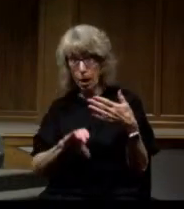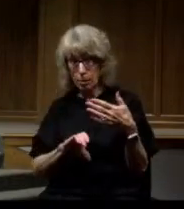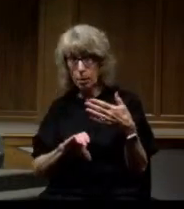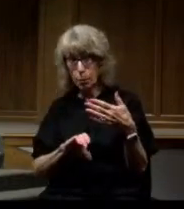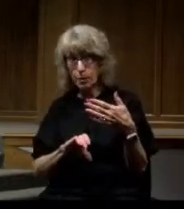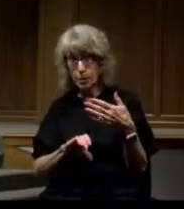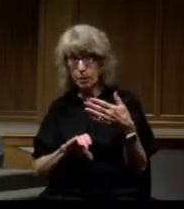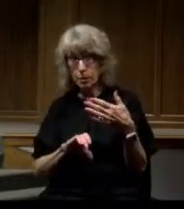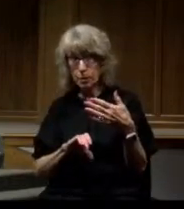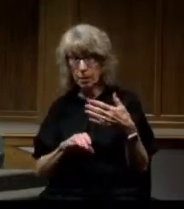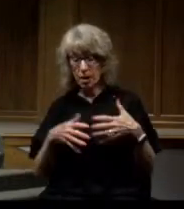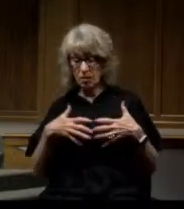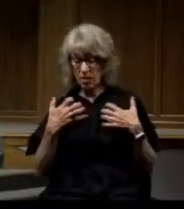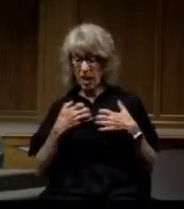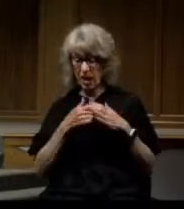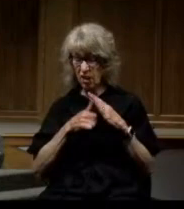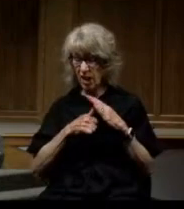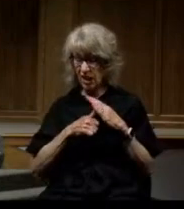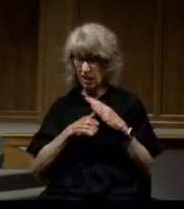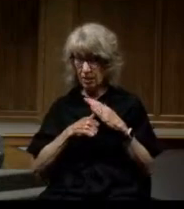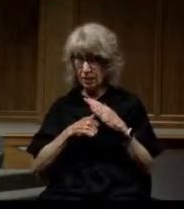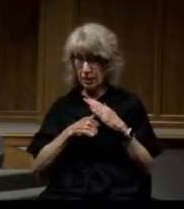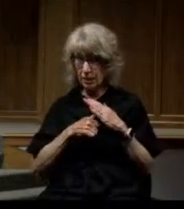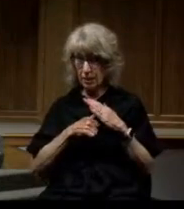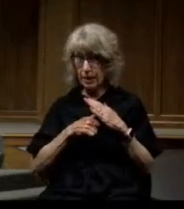in your head. Where exactly is the older brother?